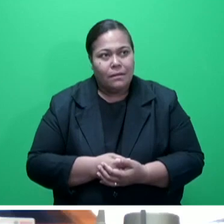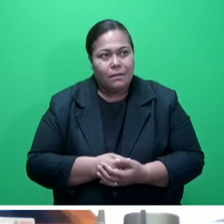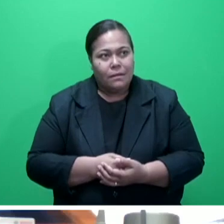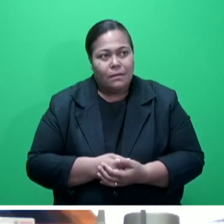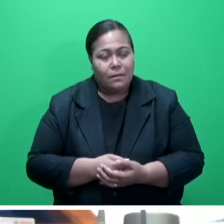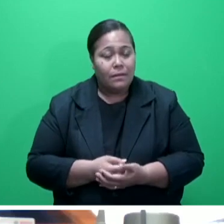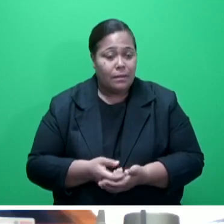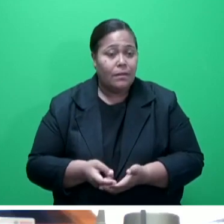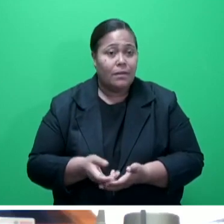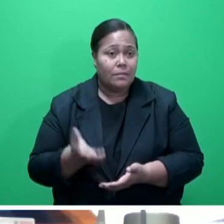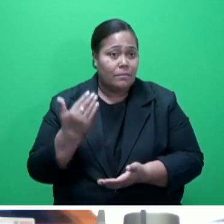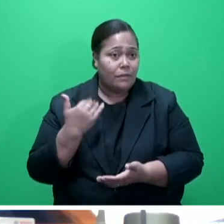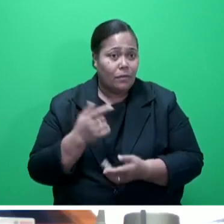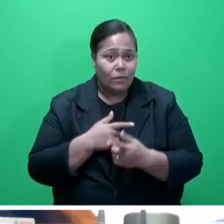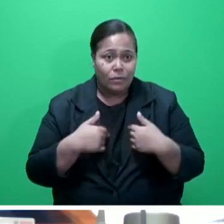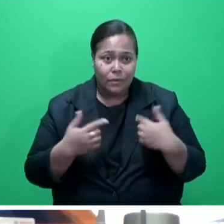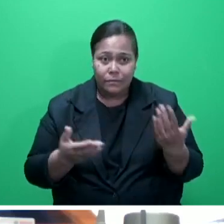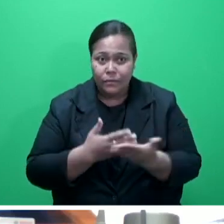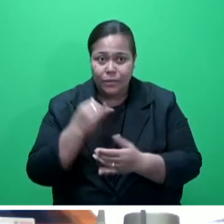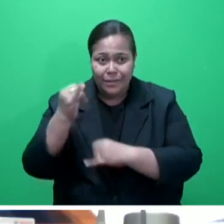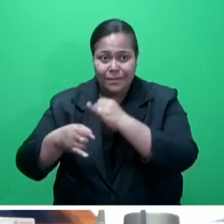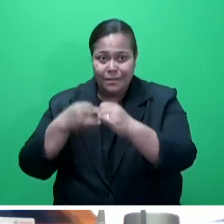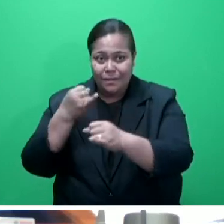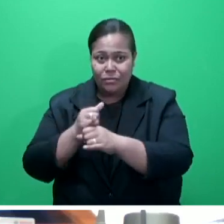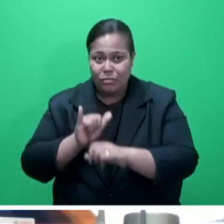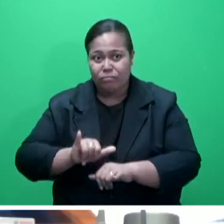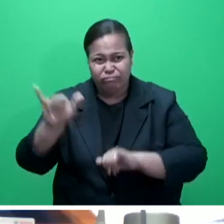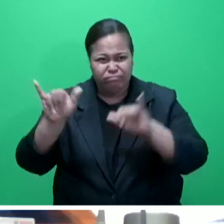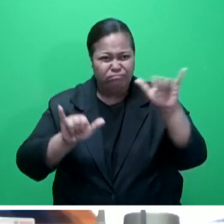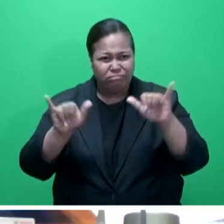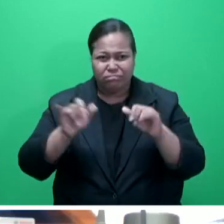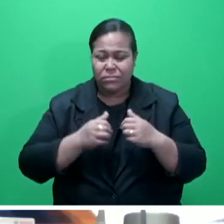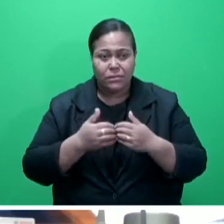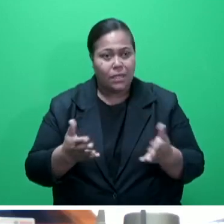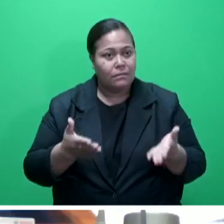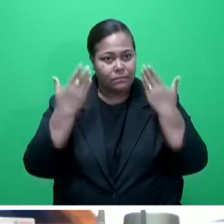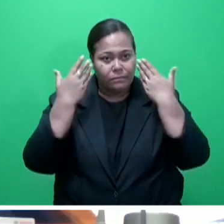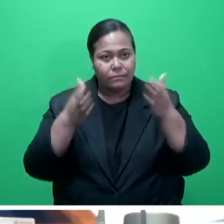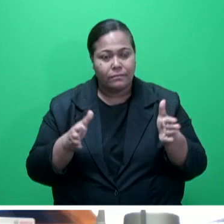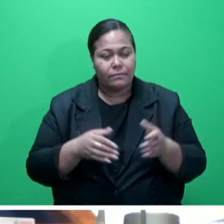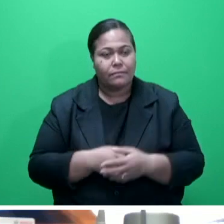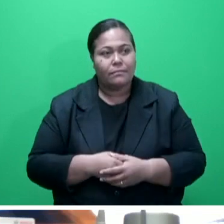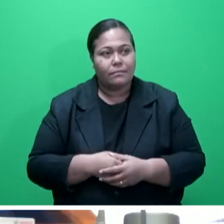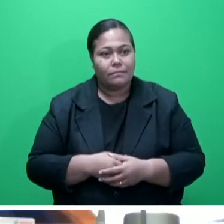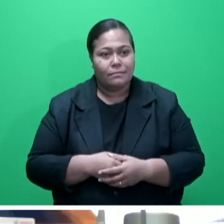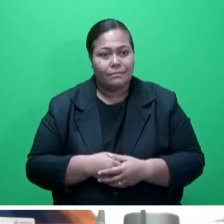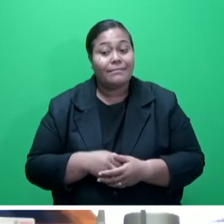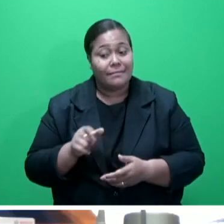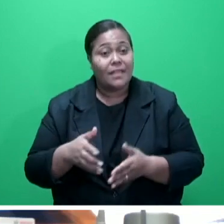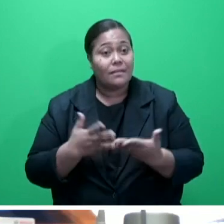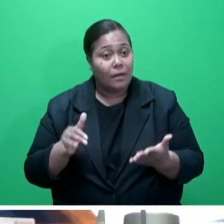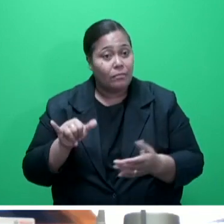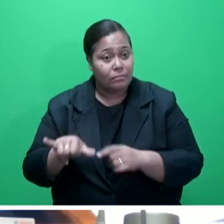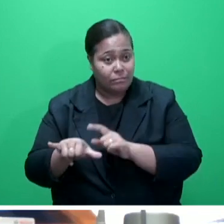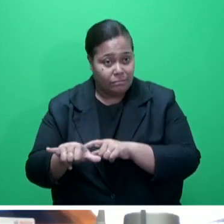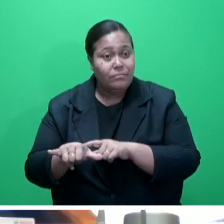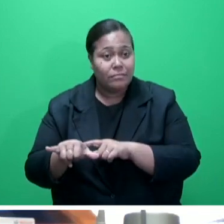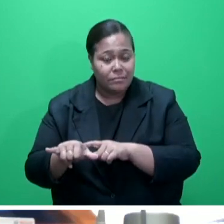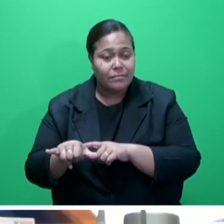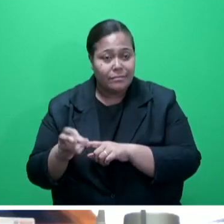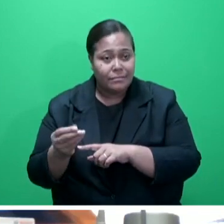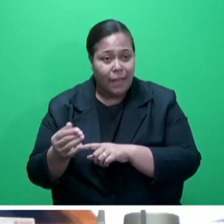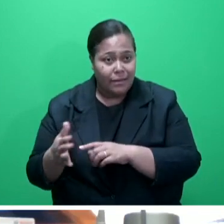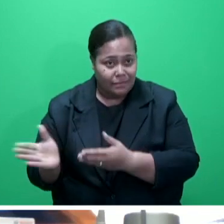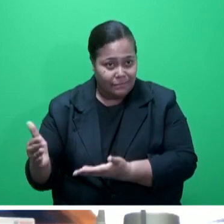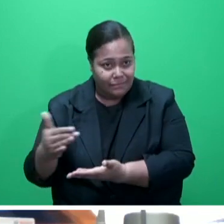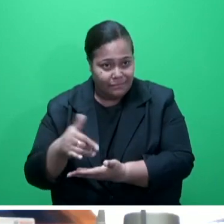lot of it depends as to when international travel will commence, because that's where Fiji Airways makes its revenue from. And Mr.